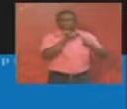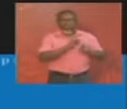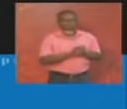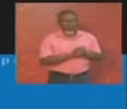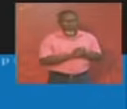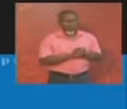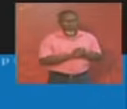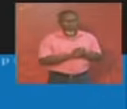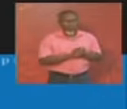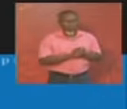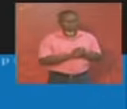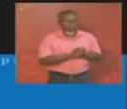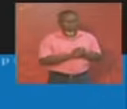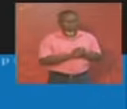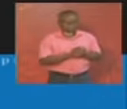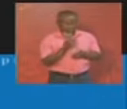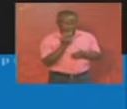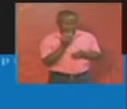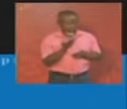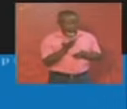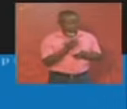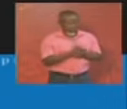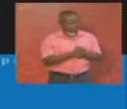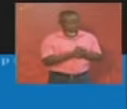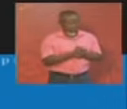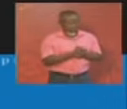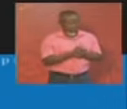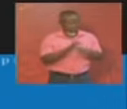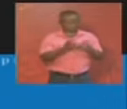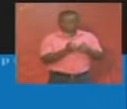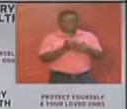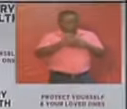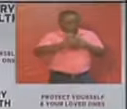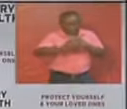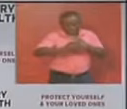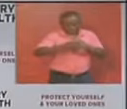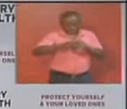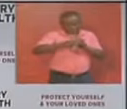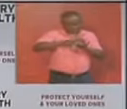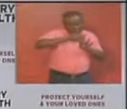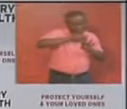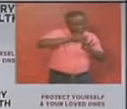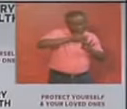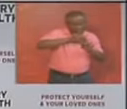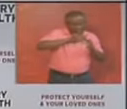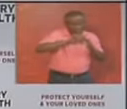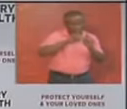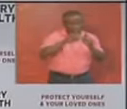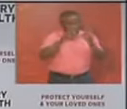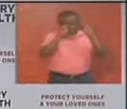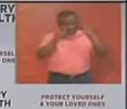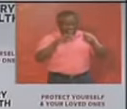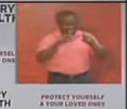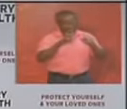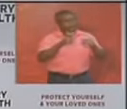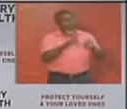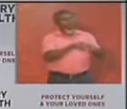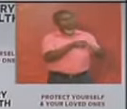they got the symptoms then, in other words? How did that work? Thank you. Okay, thank you, Mr. B.